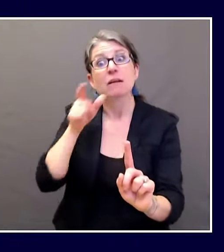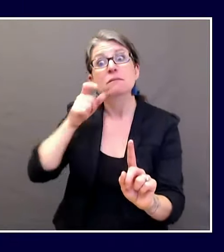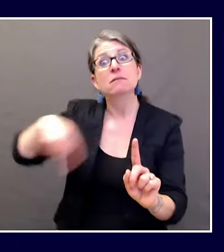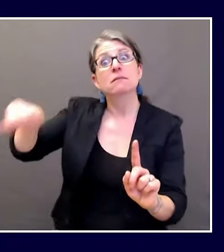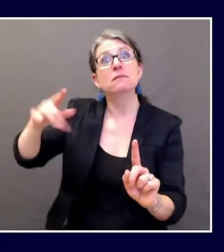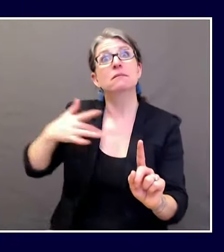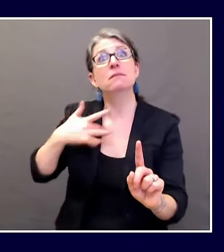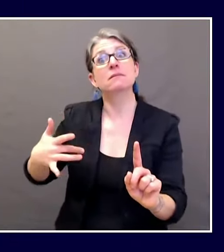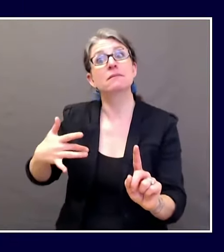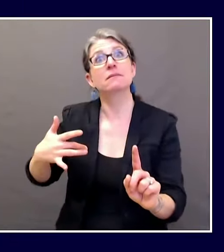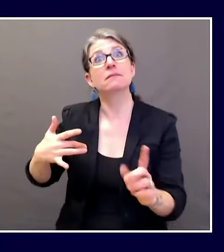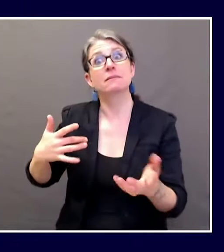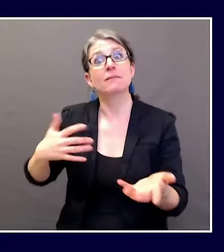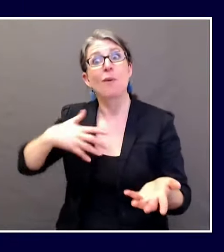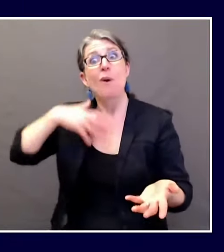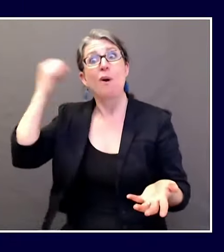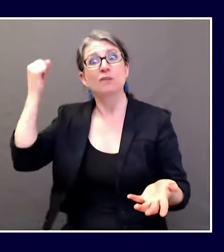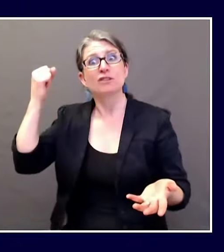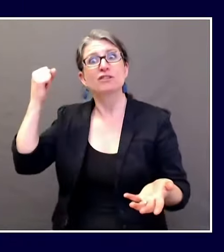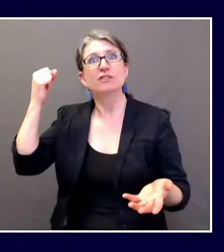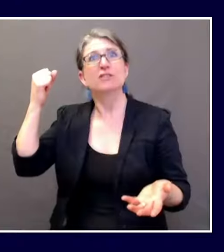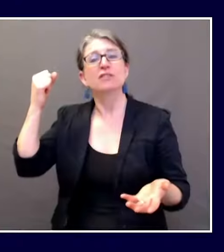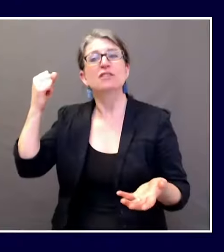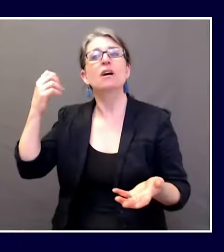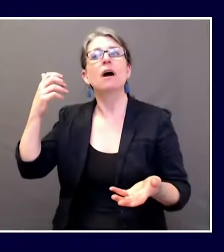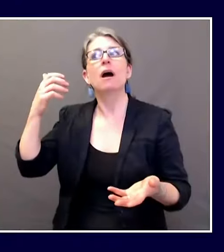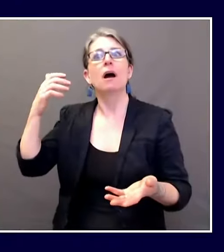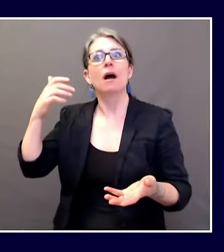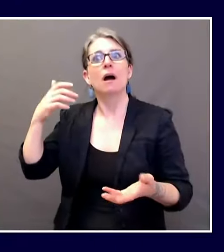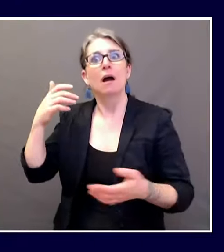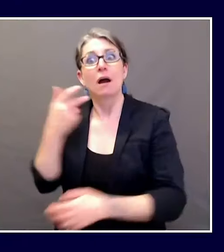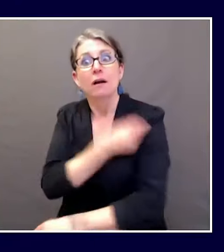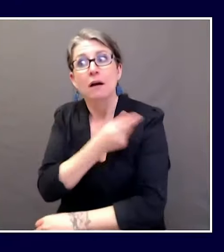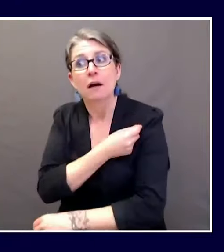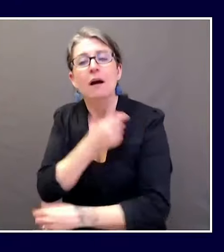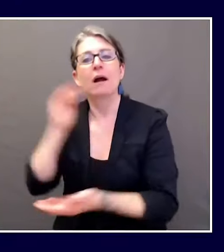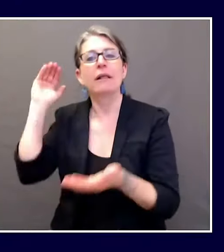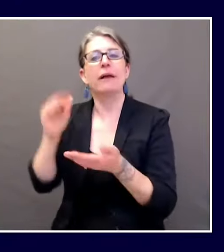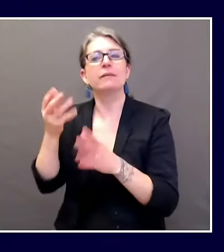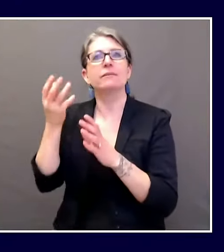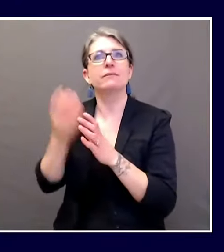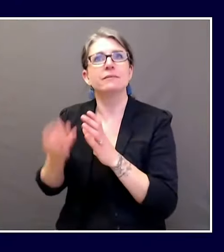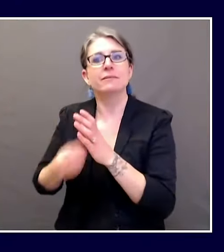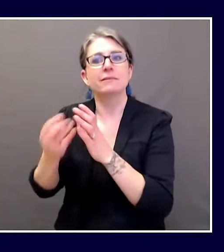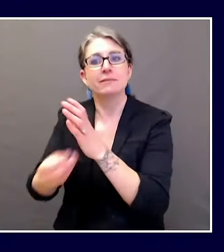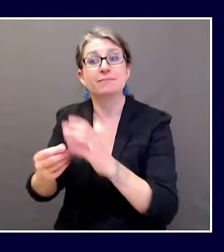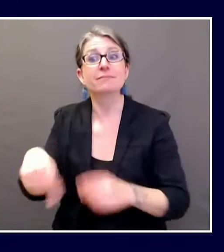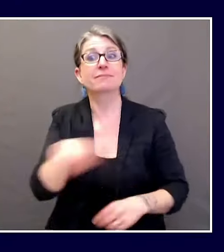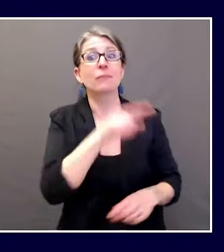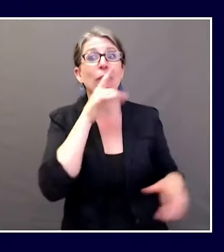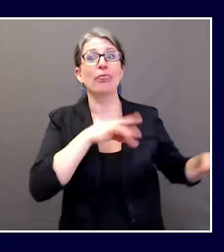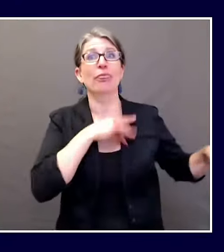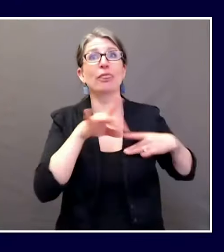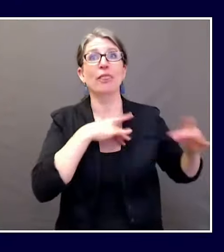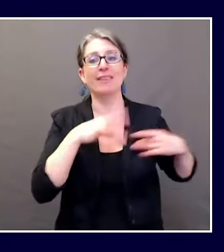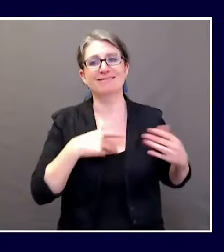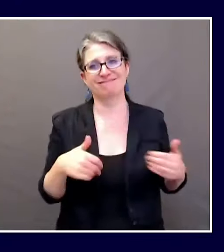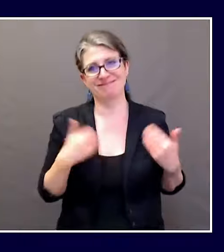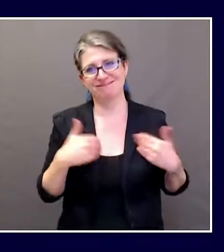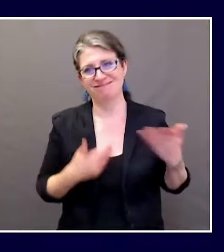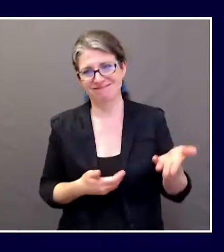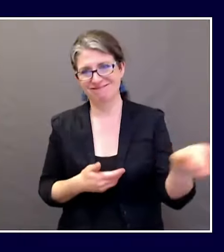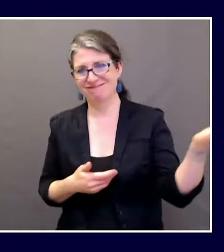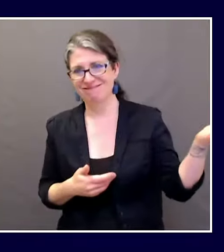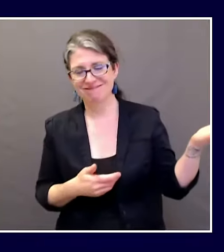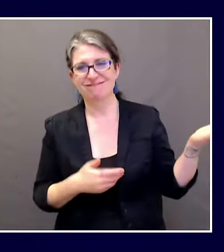now seeing cases in younger Mainers, but as I think we talked about around a week ago, that is partly a function of who has not yet